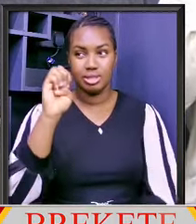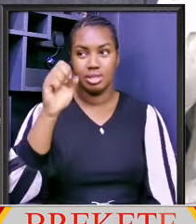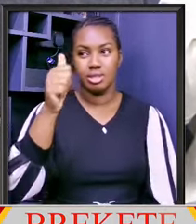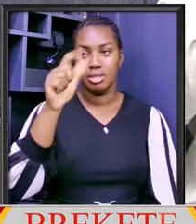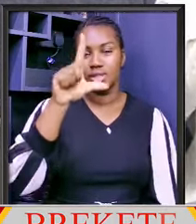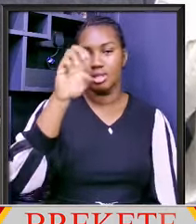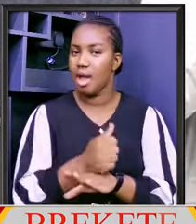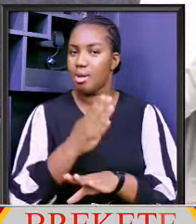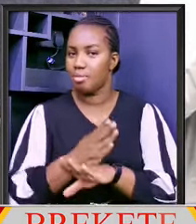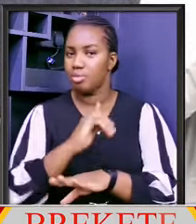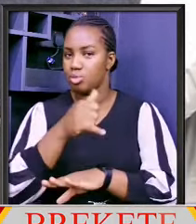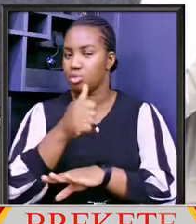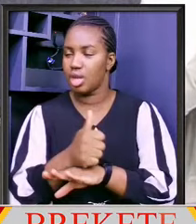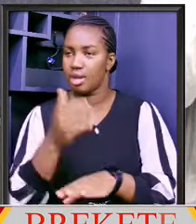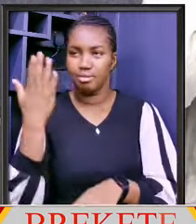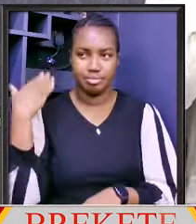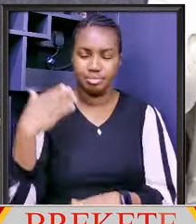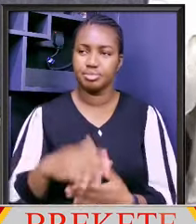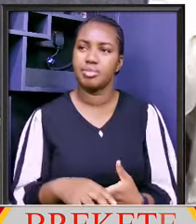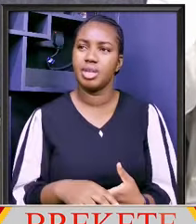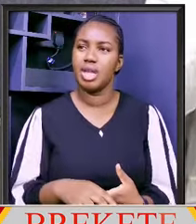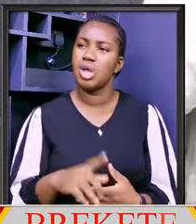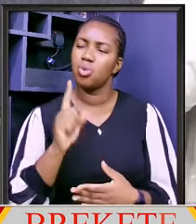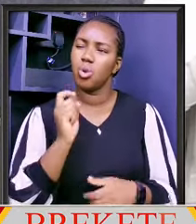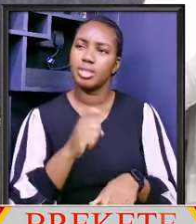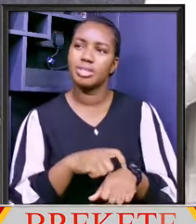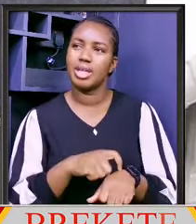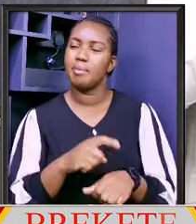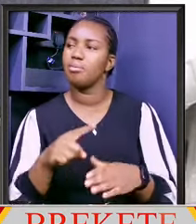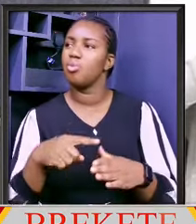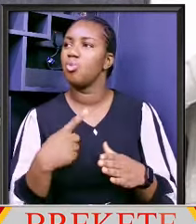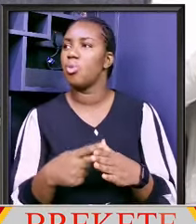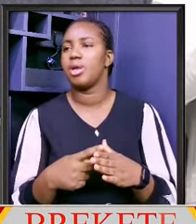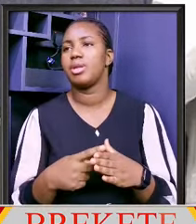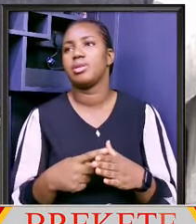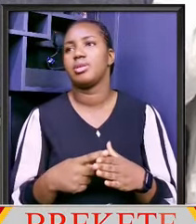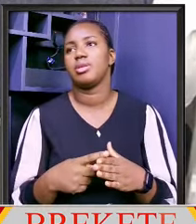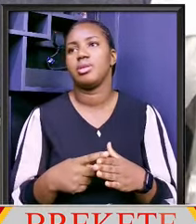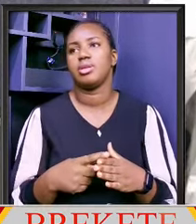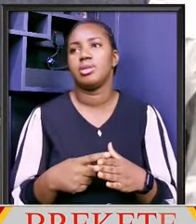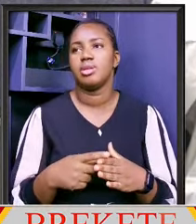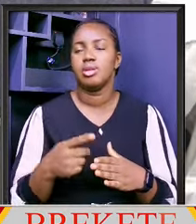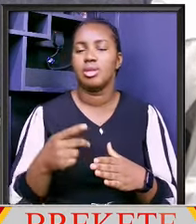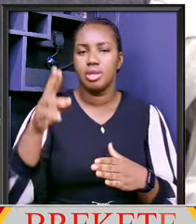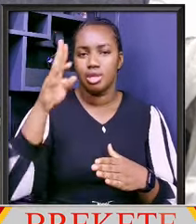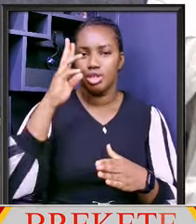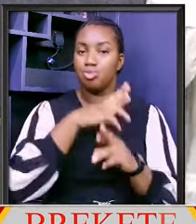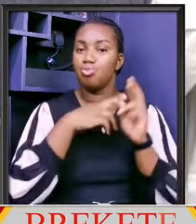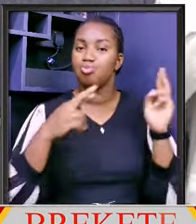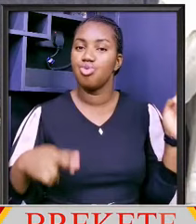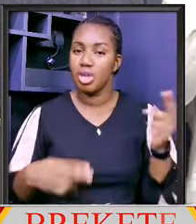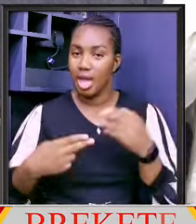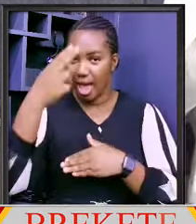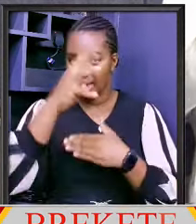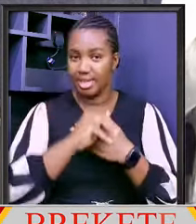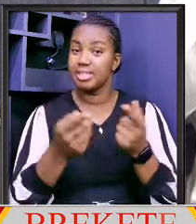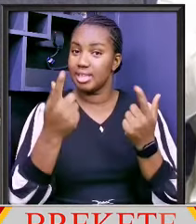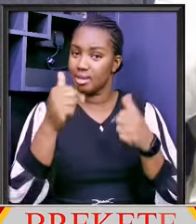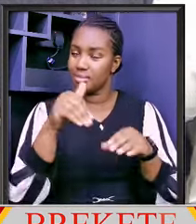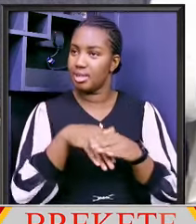Abuja. Then, at a time when His Royal Highness came in,